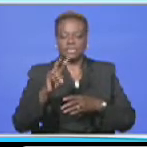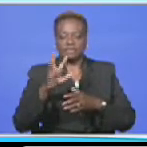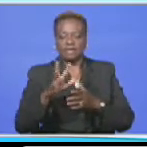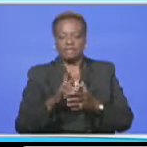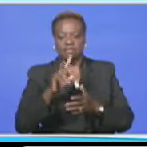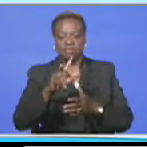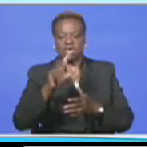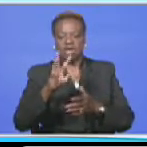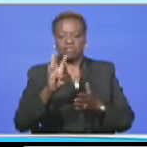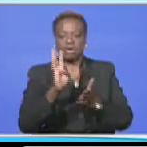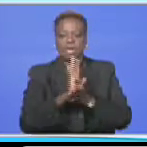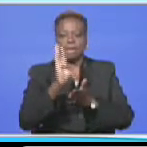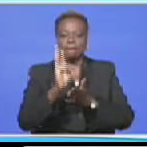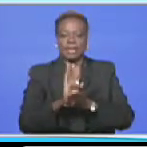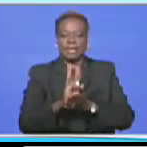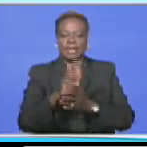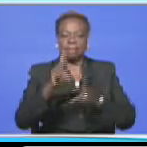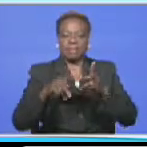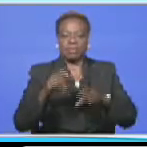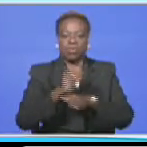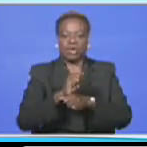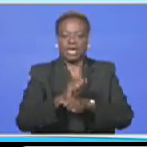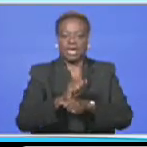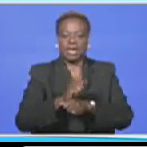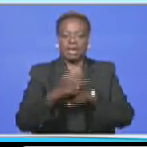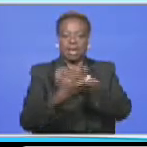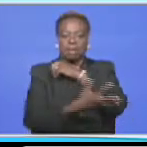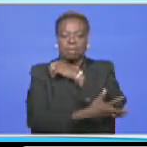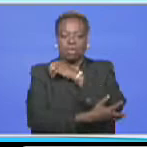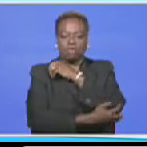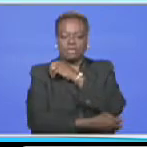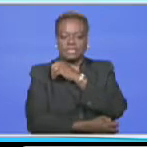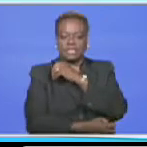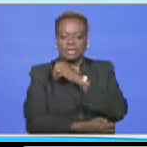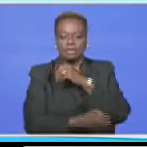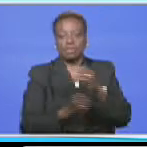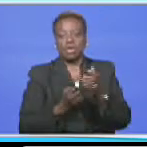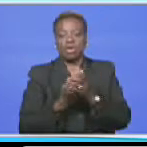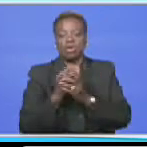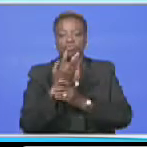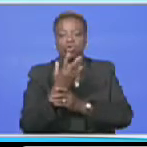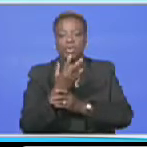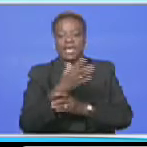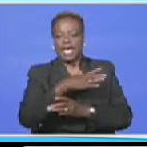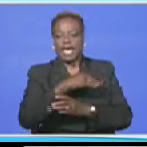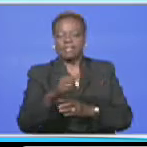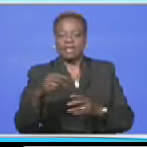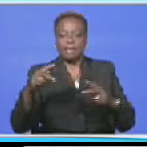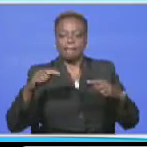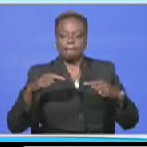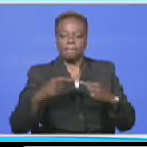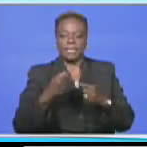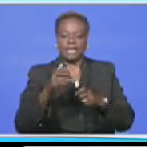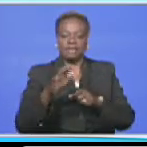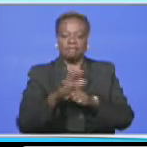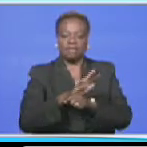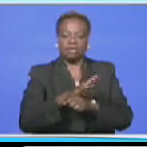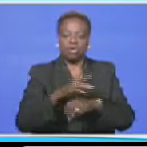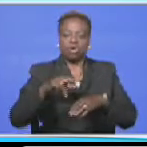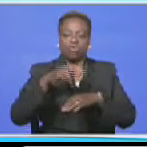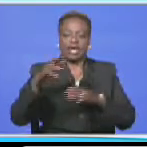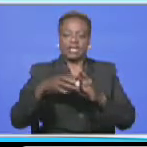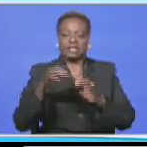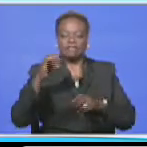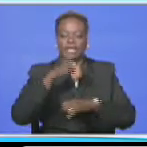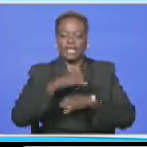people working in extreme poverty. Wages are not growing, and we're witnessing a painful continued rise of